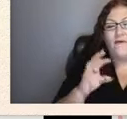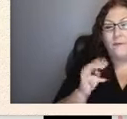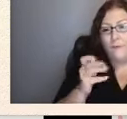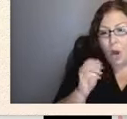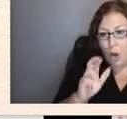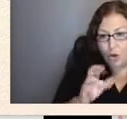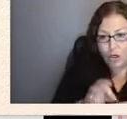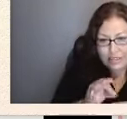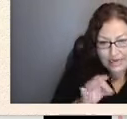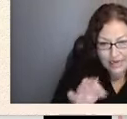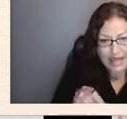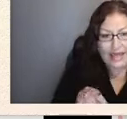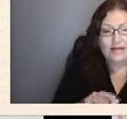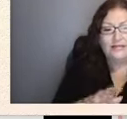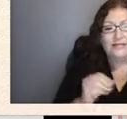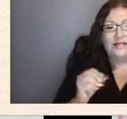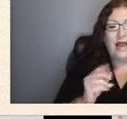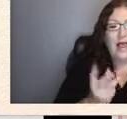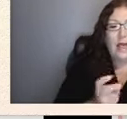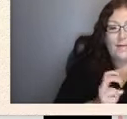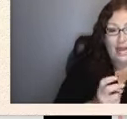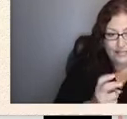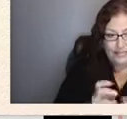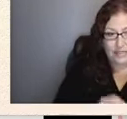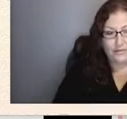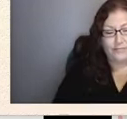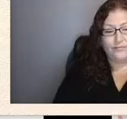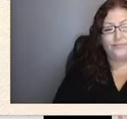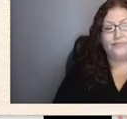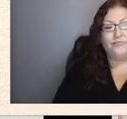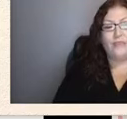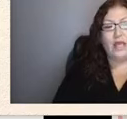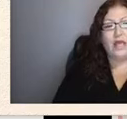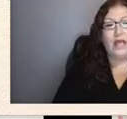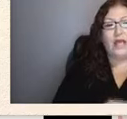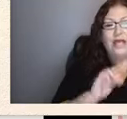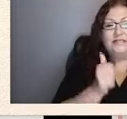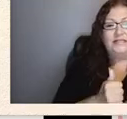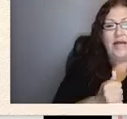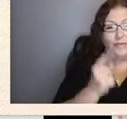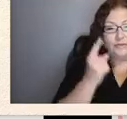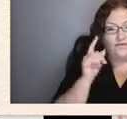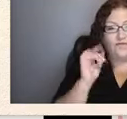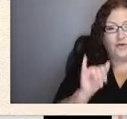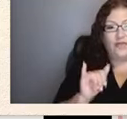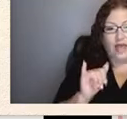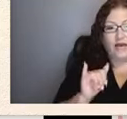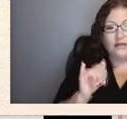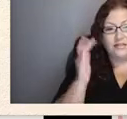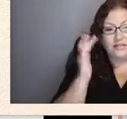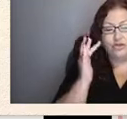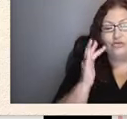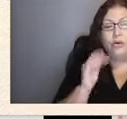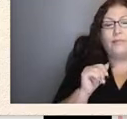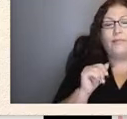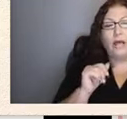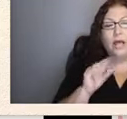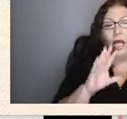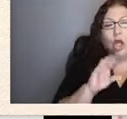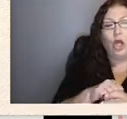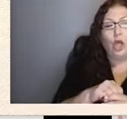epilepsy. Establishing eligibility for Phelan-McDermid Syndrome include